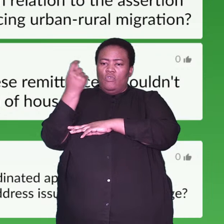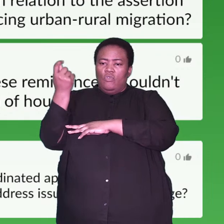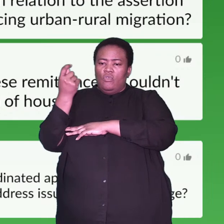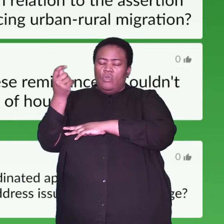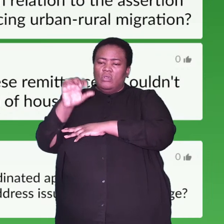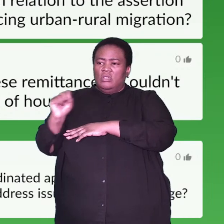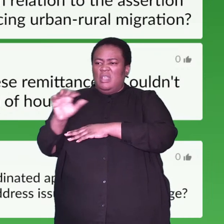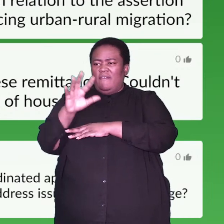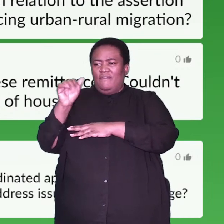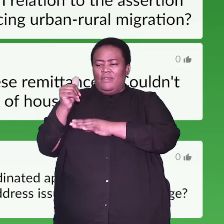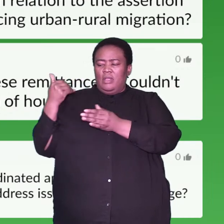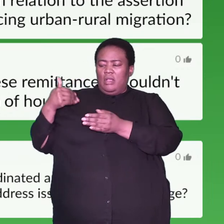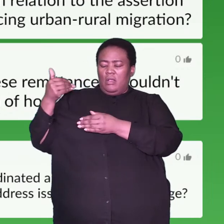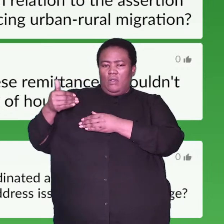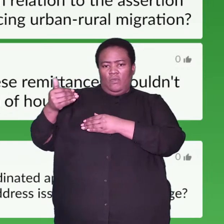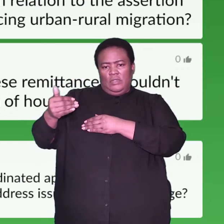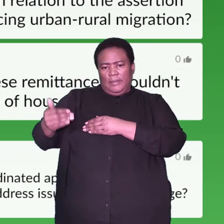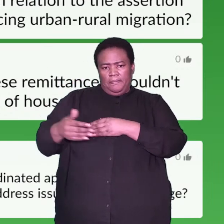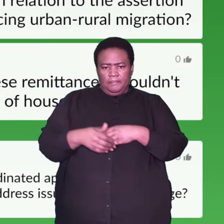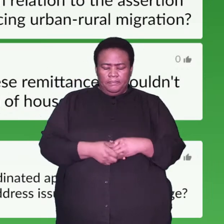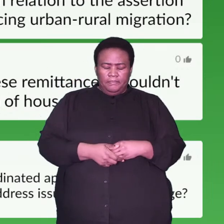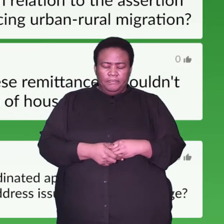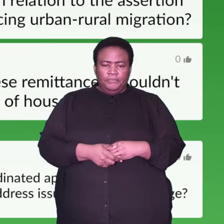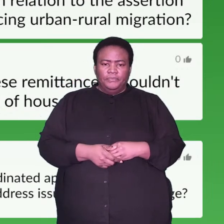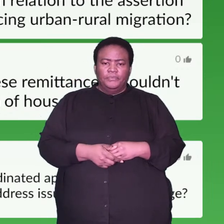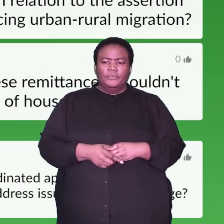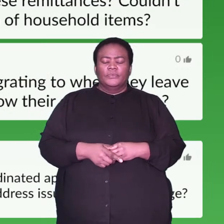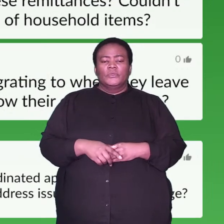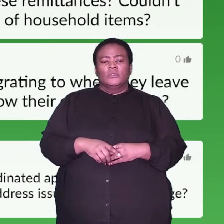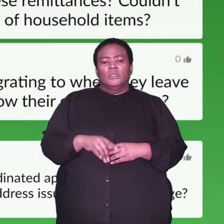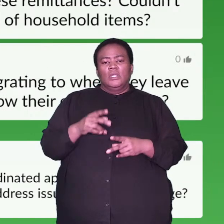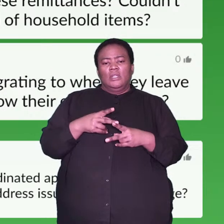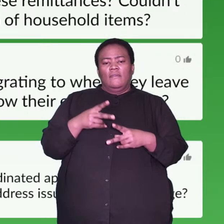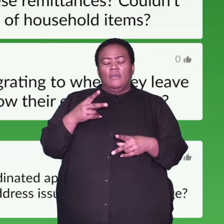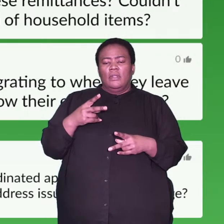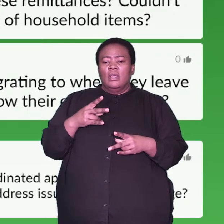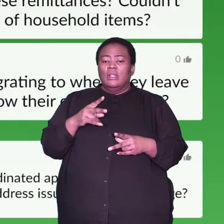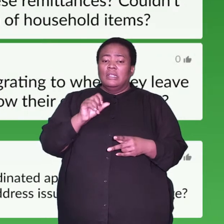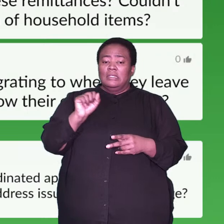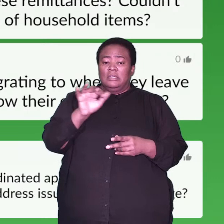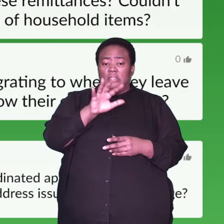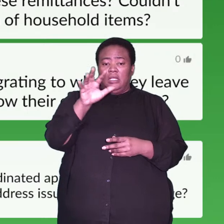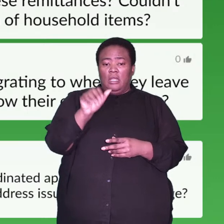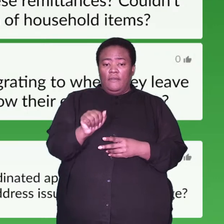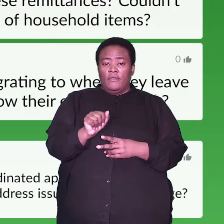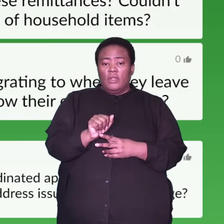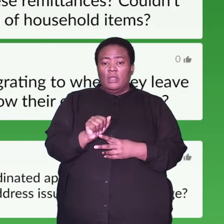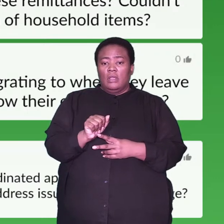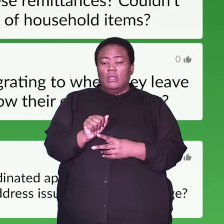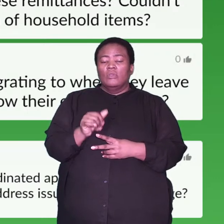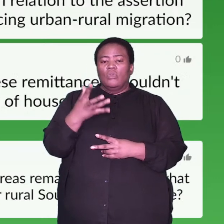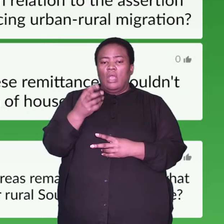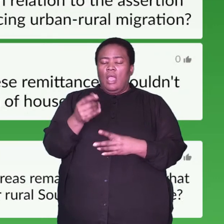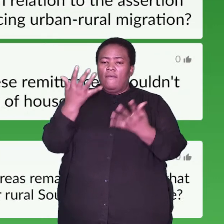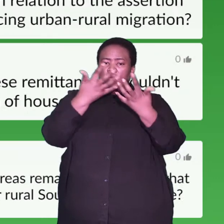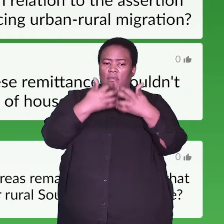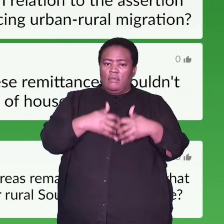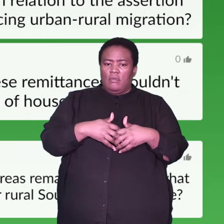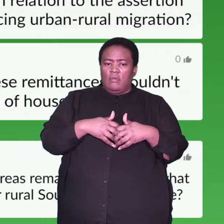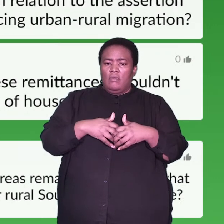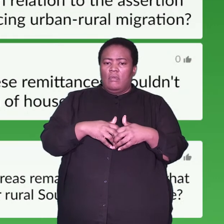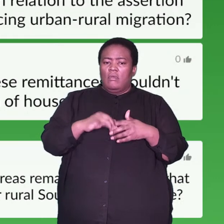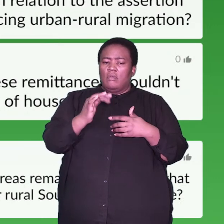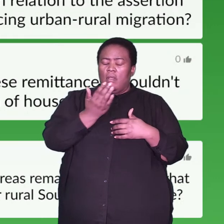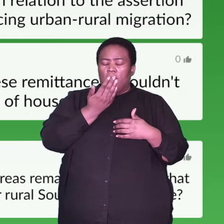time? And then a final one to Emmanuel. In the SA context, is there a coordinated approach currently